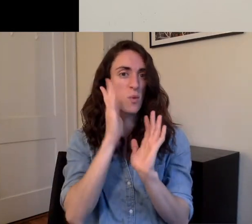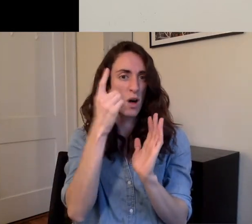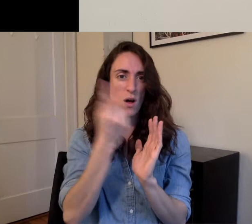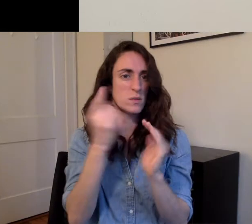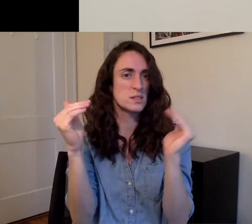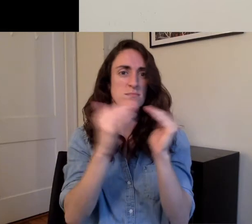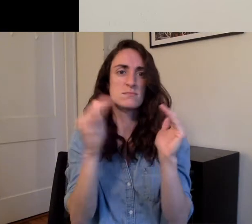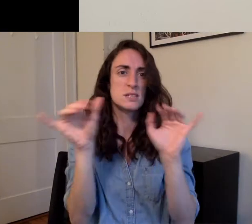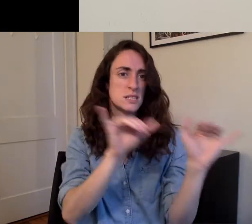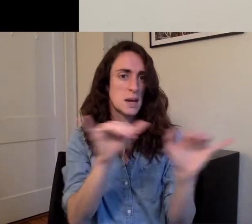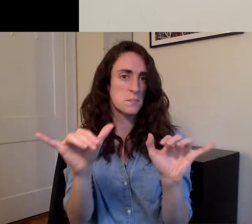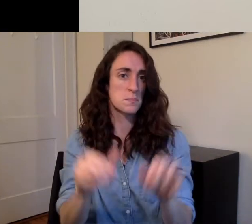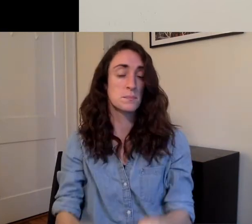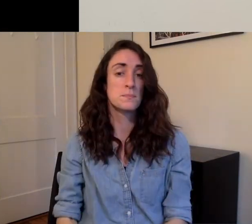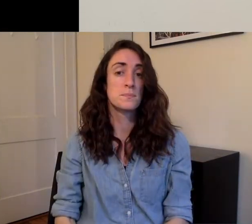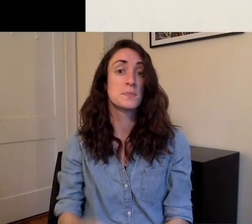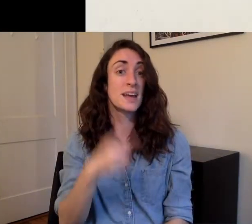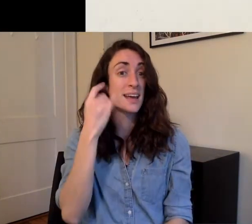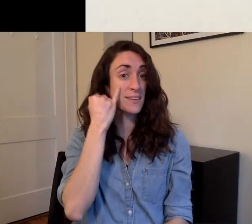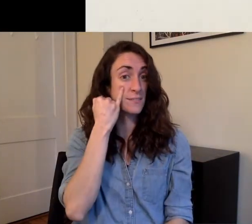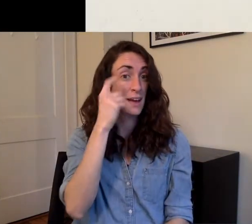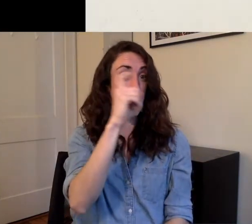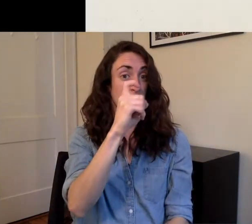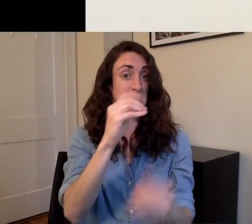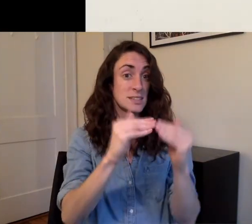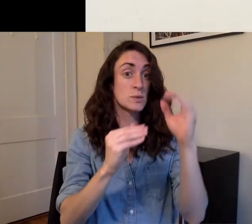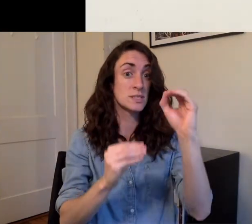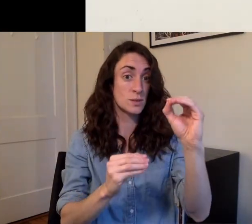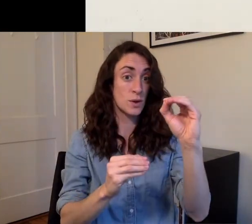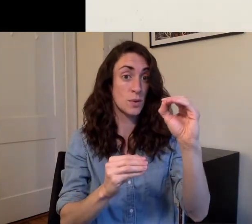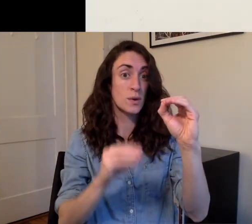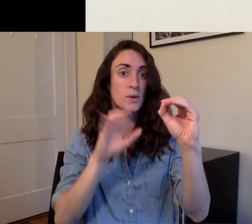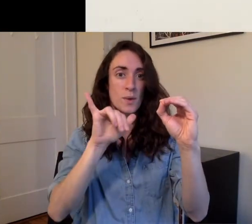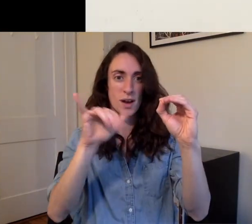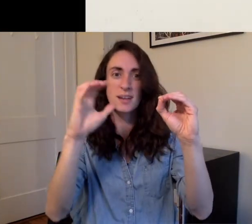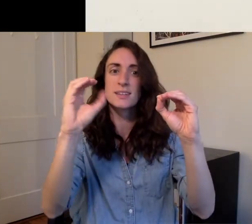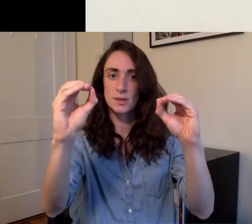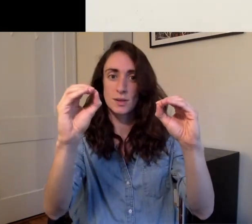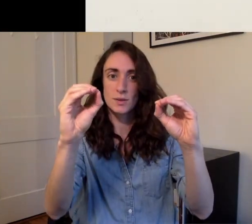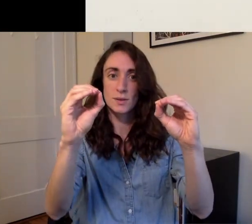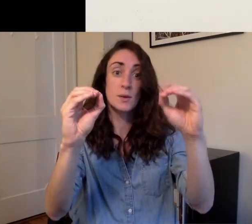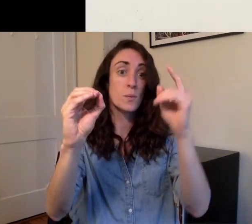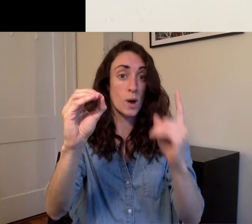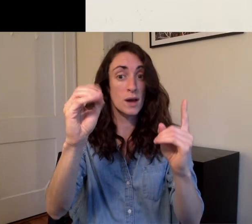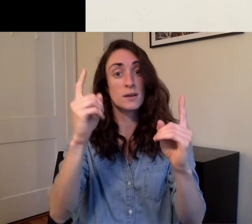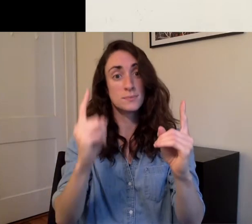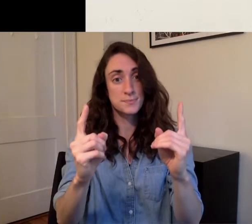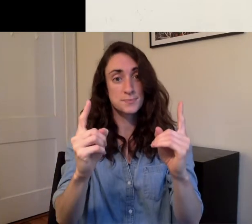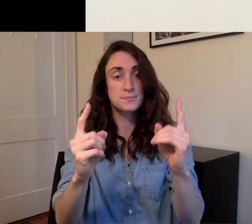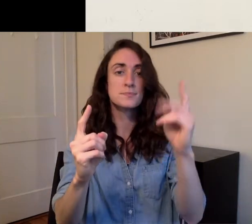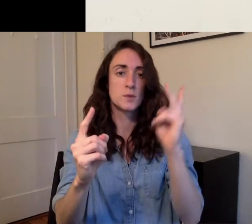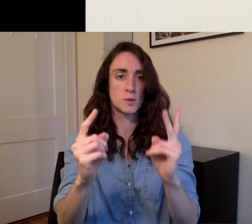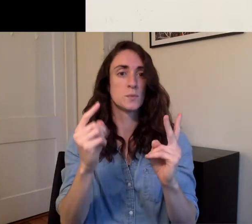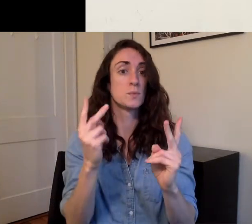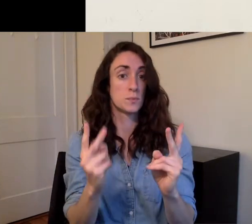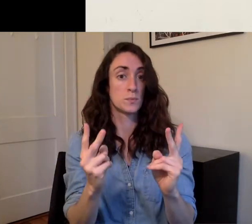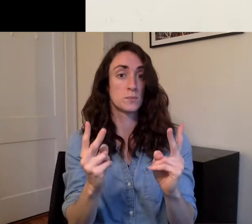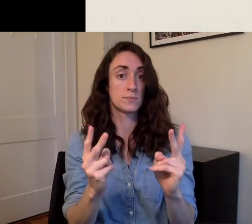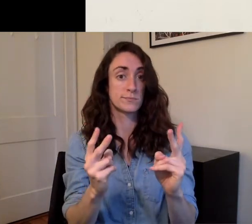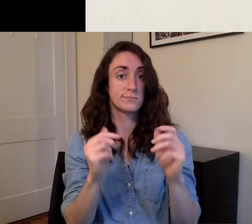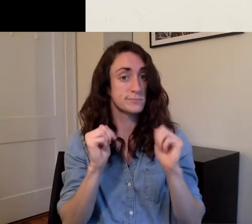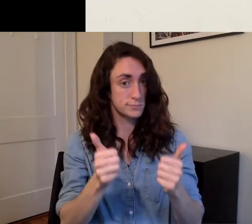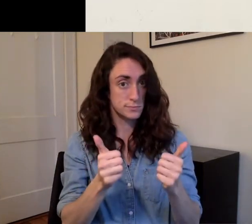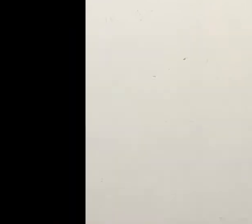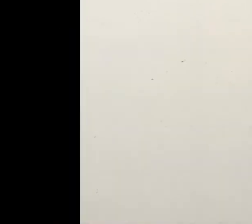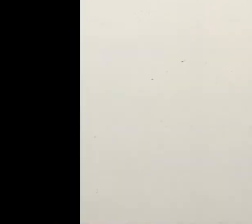First we have y equals x, so whatever x is, y will be the same. If x is 0, y is 0, if x is 1, y is 1, and if x is 2,